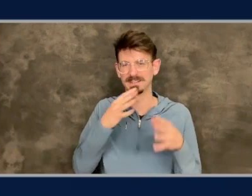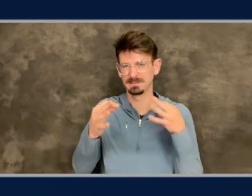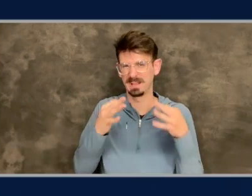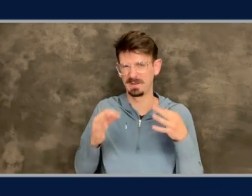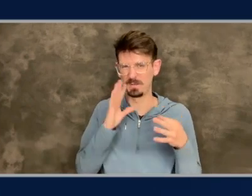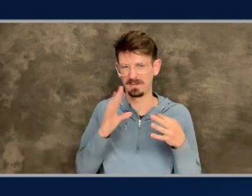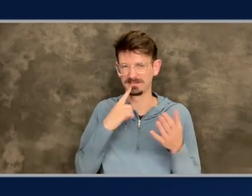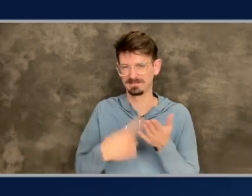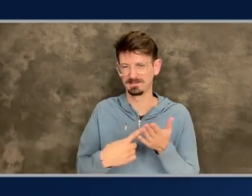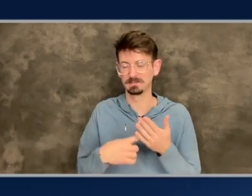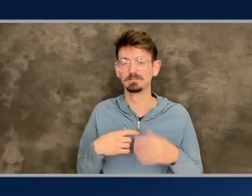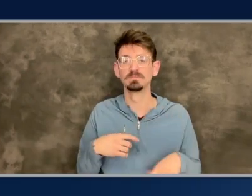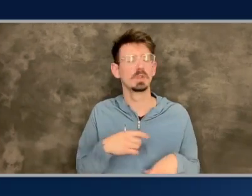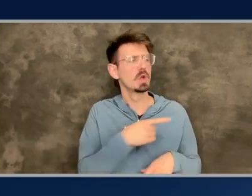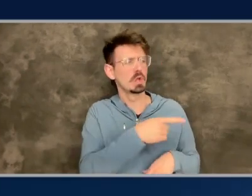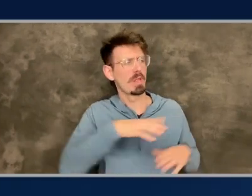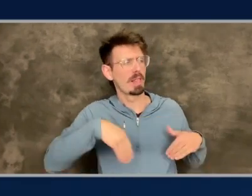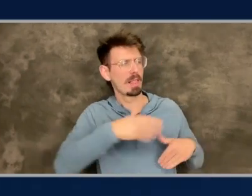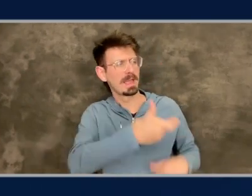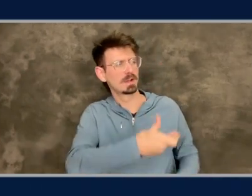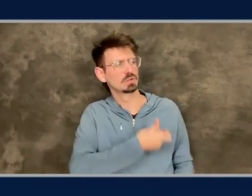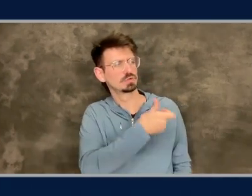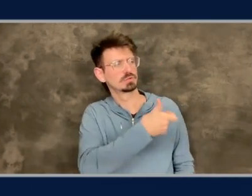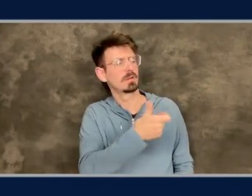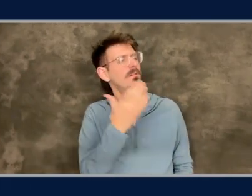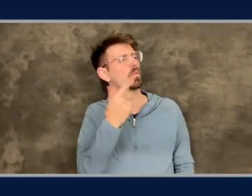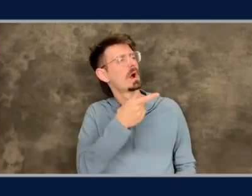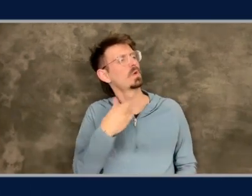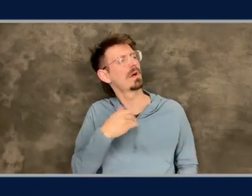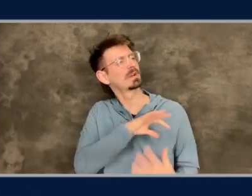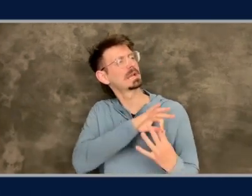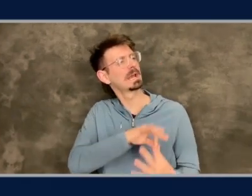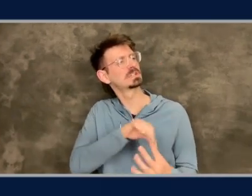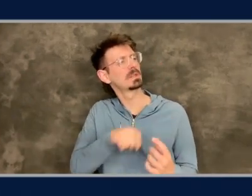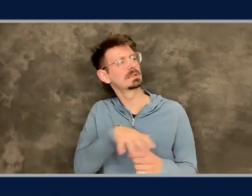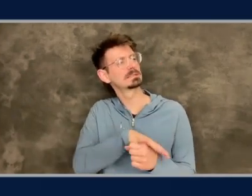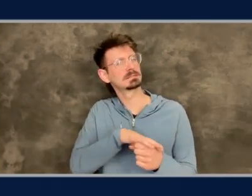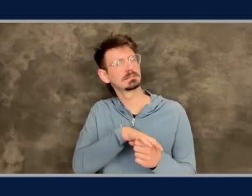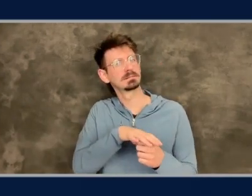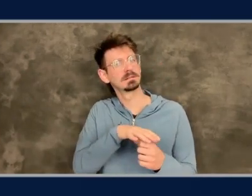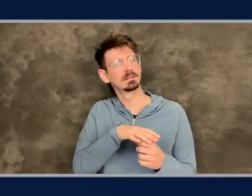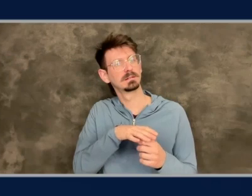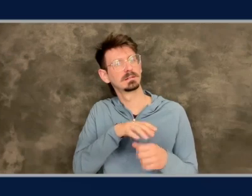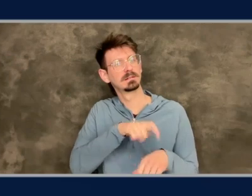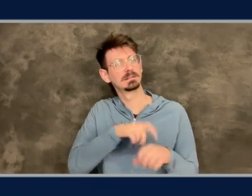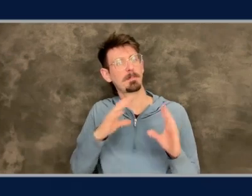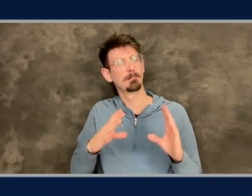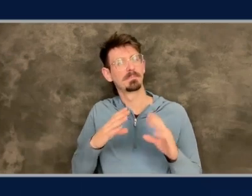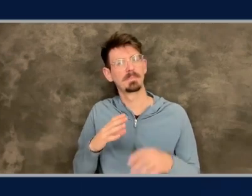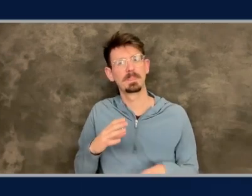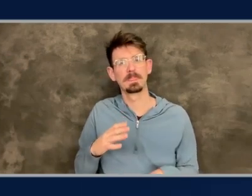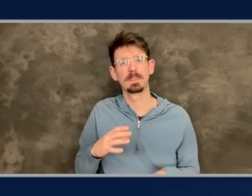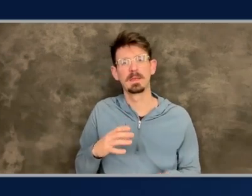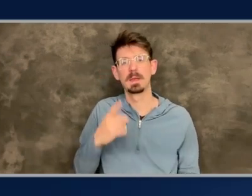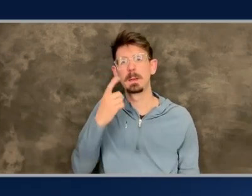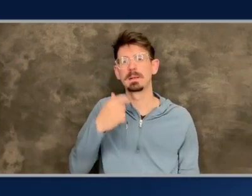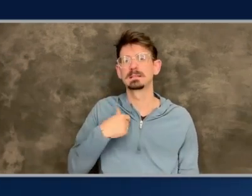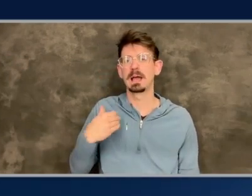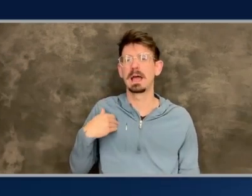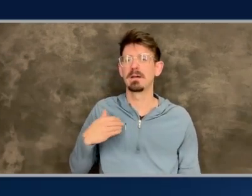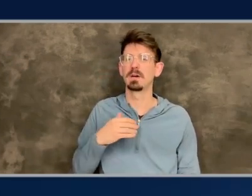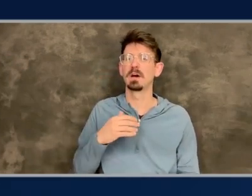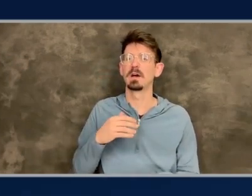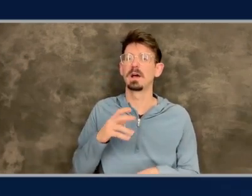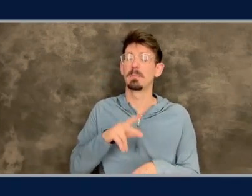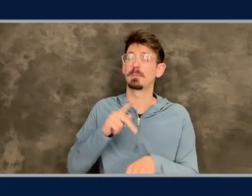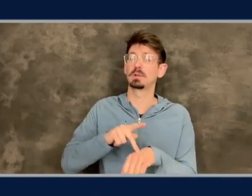guest? Oh, you didn't really introduce yourself yet. Why do you have a connection to this segment? I'm Art Baudo. I'm a principal product marketing manager